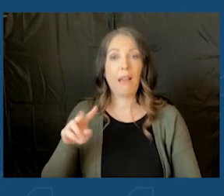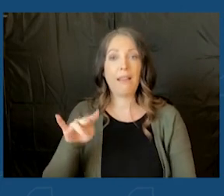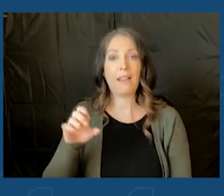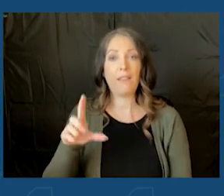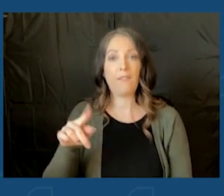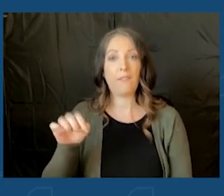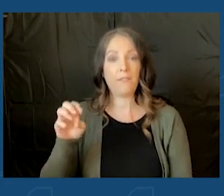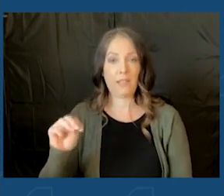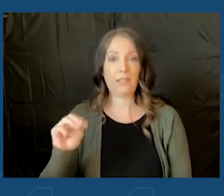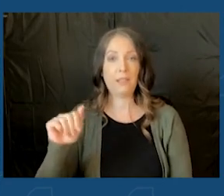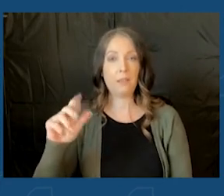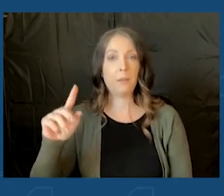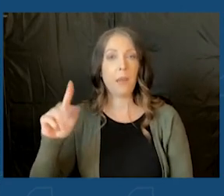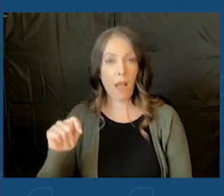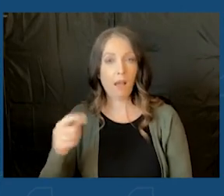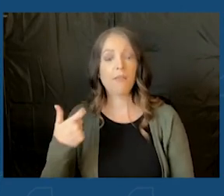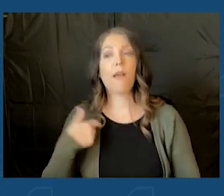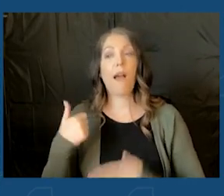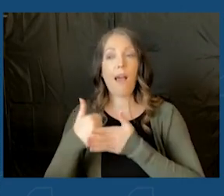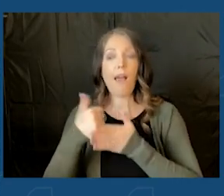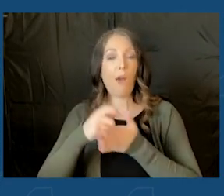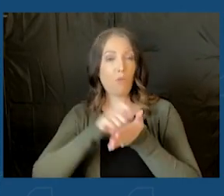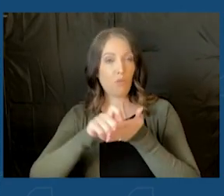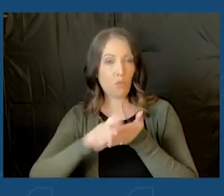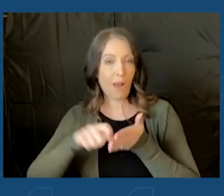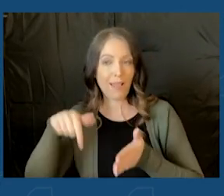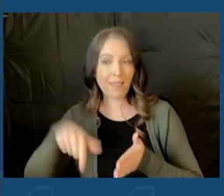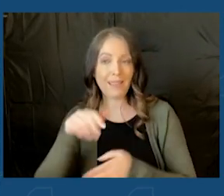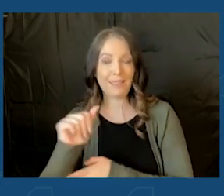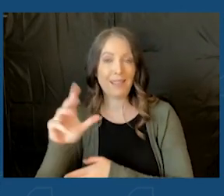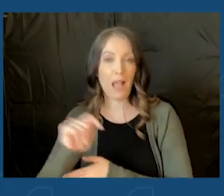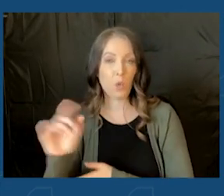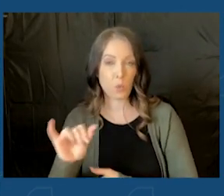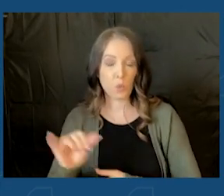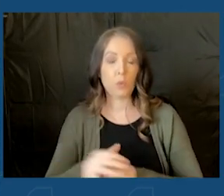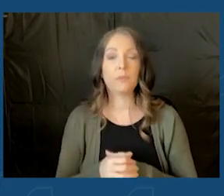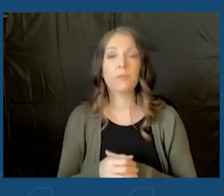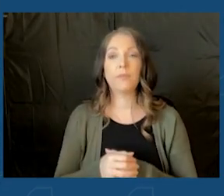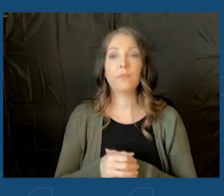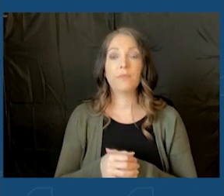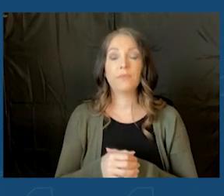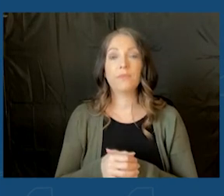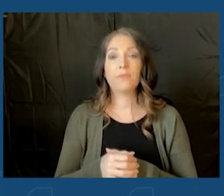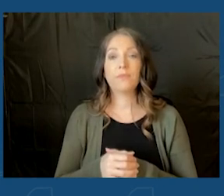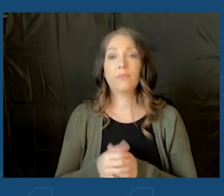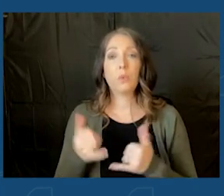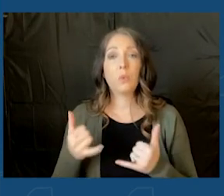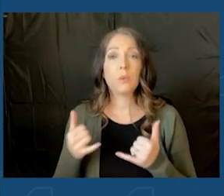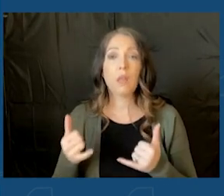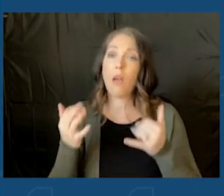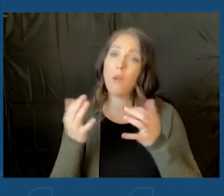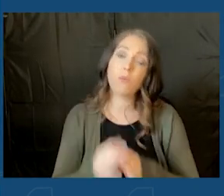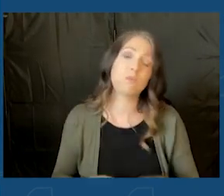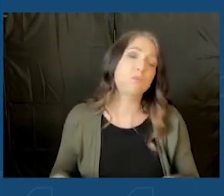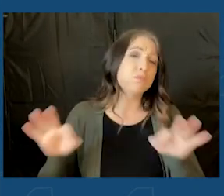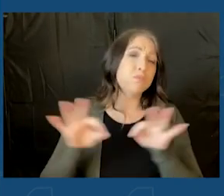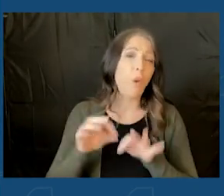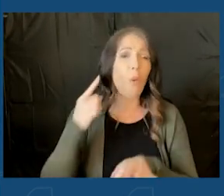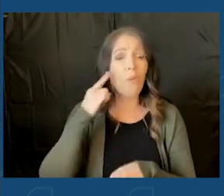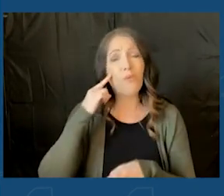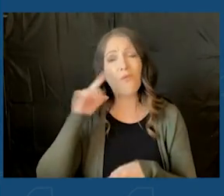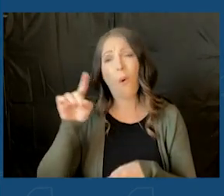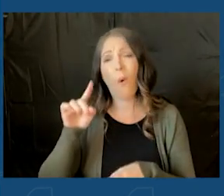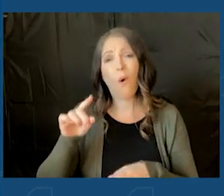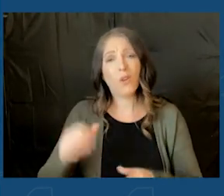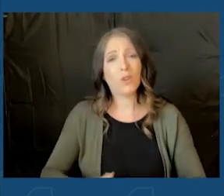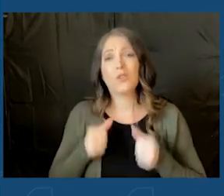with Assemblymember Rosenthal. Today is a watershed moment for survivors in the state of New York.